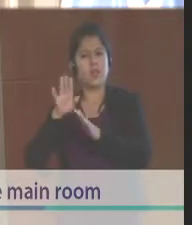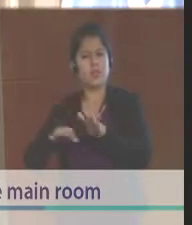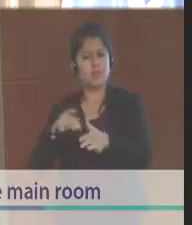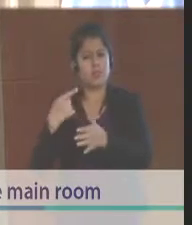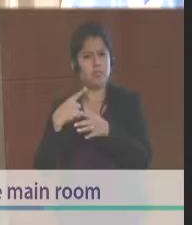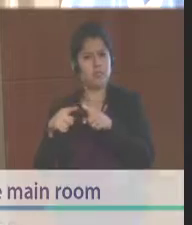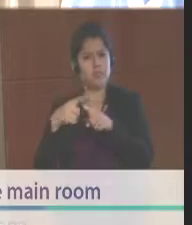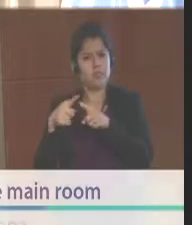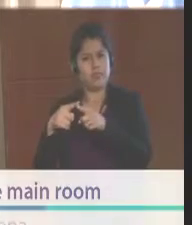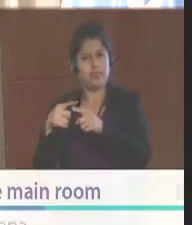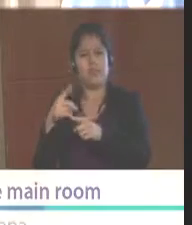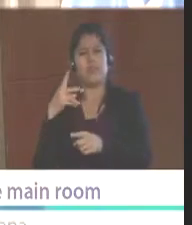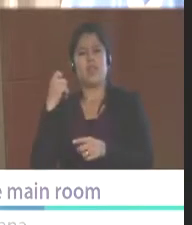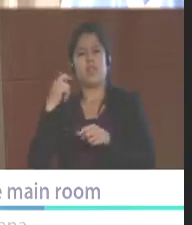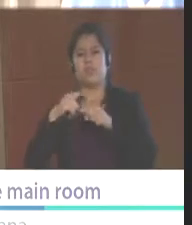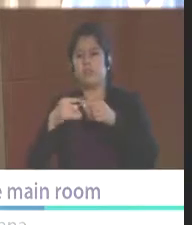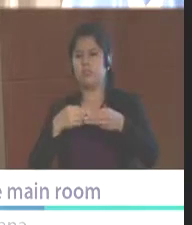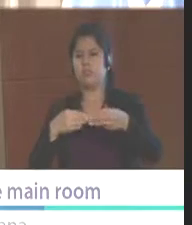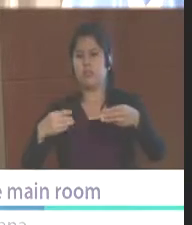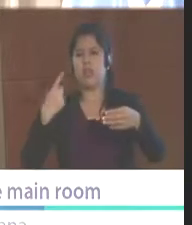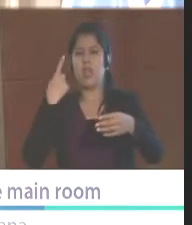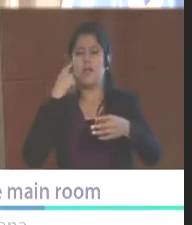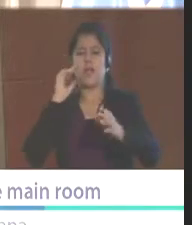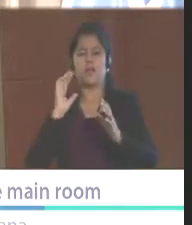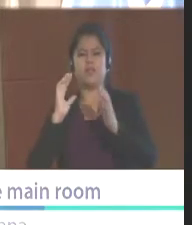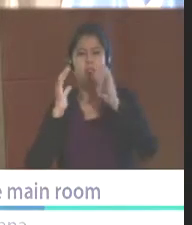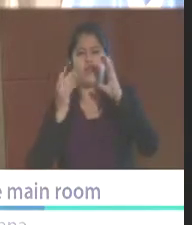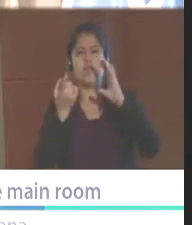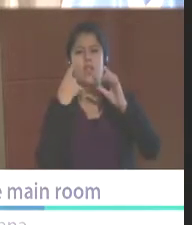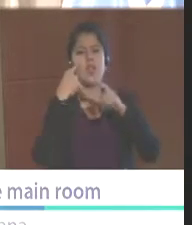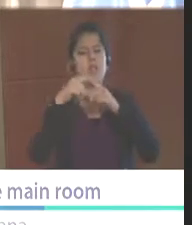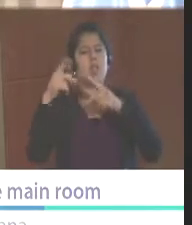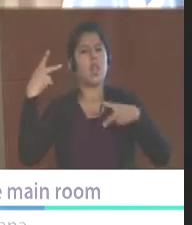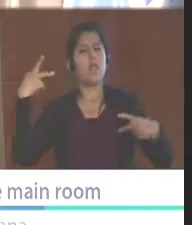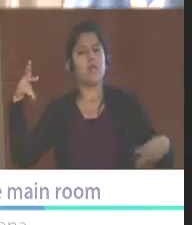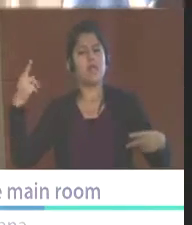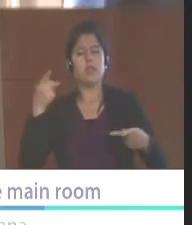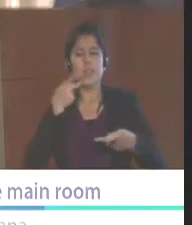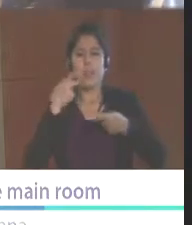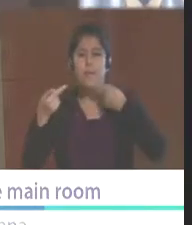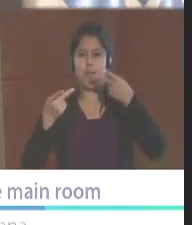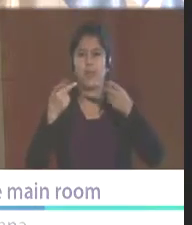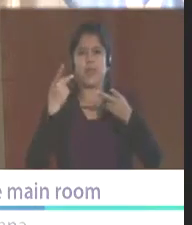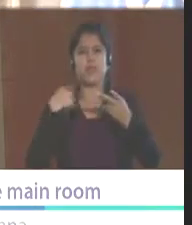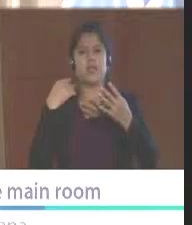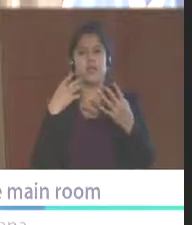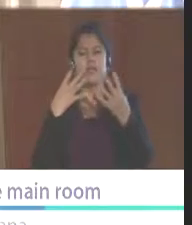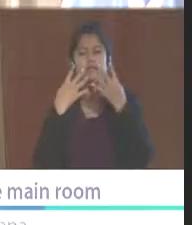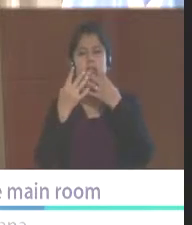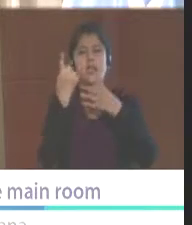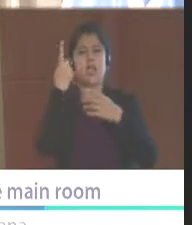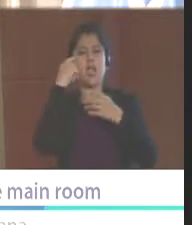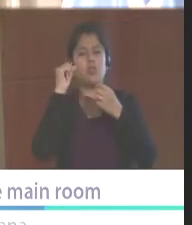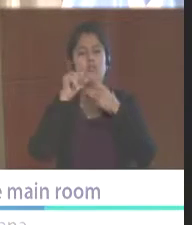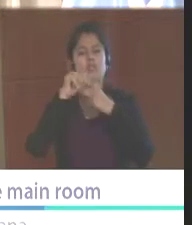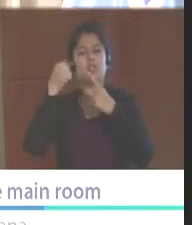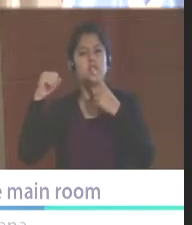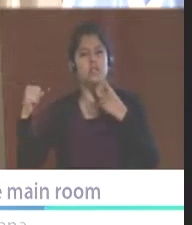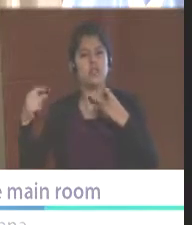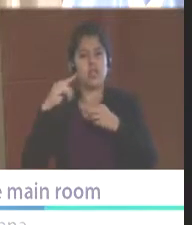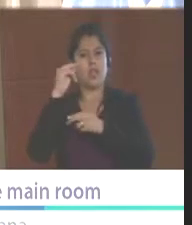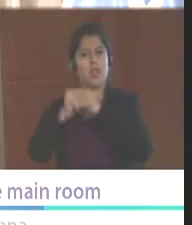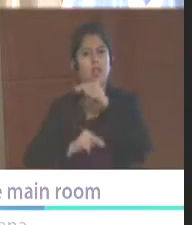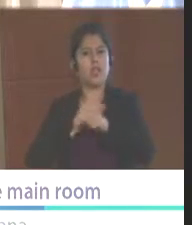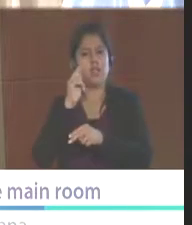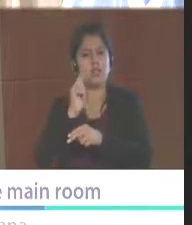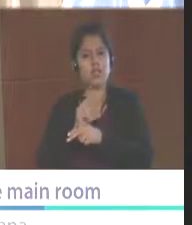principles were established and instruments to guide their inclusion in public policy through a national